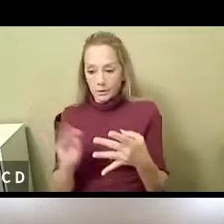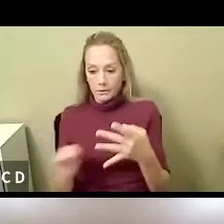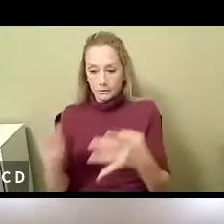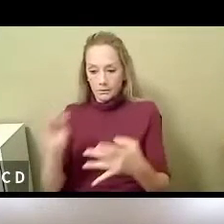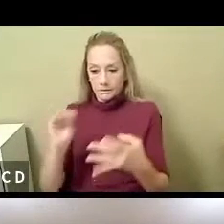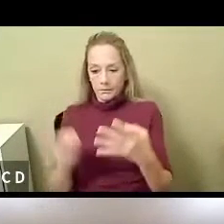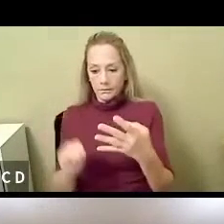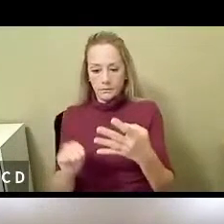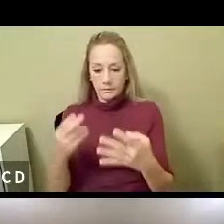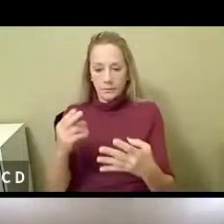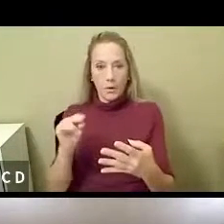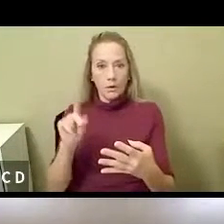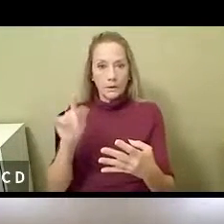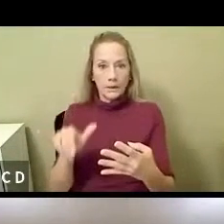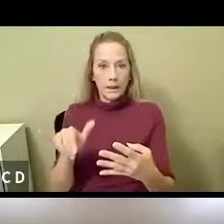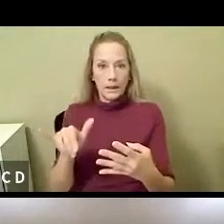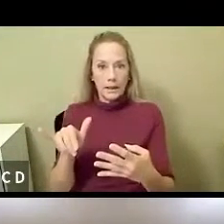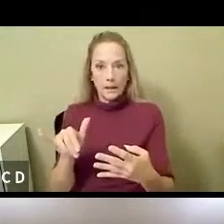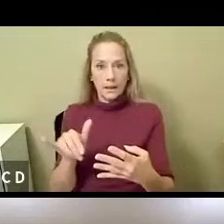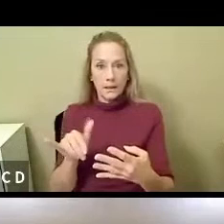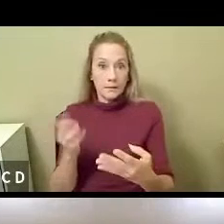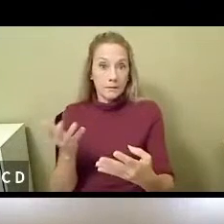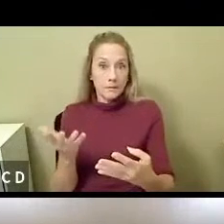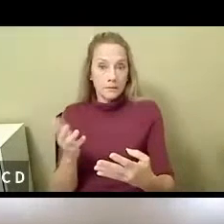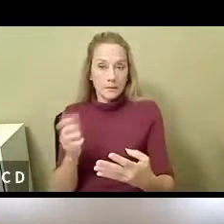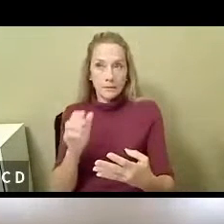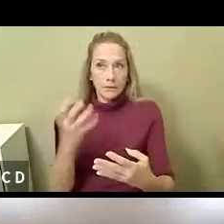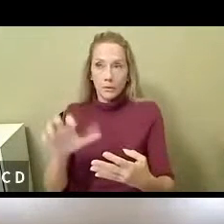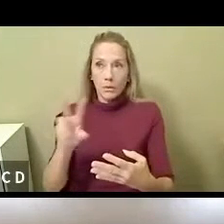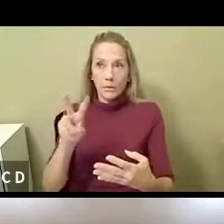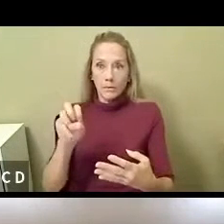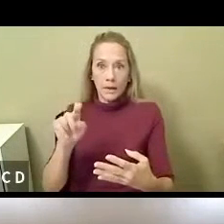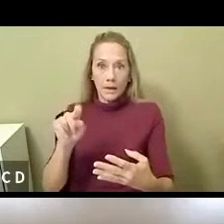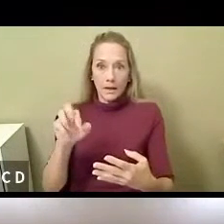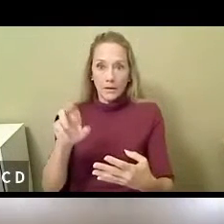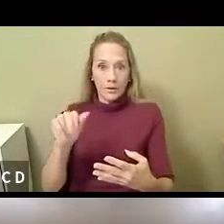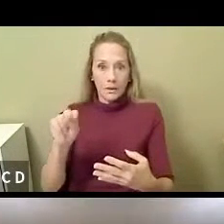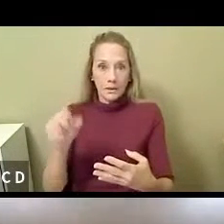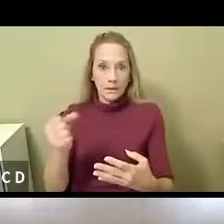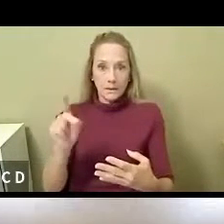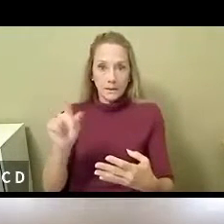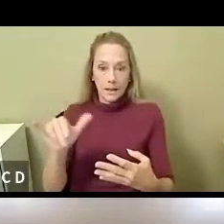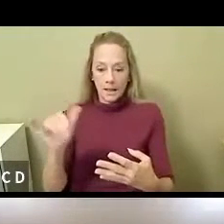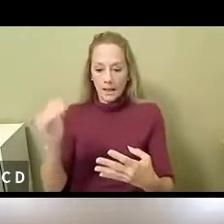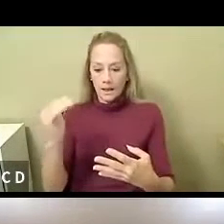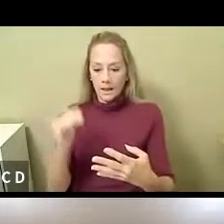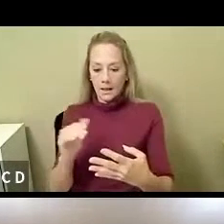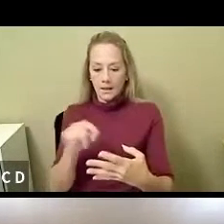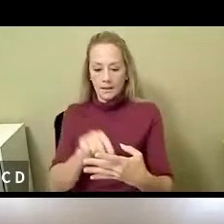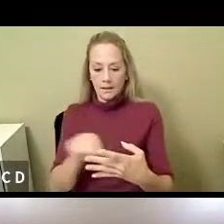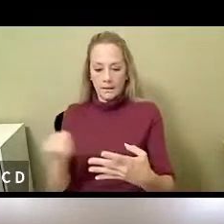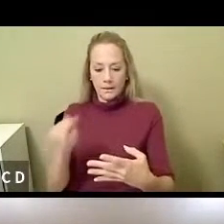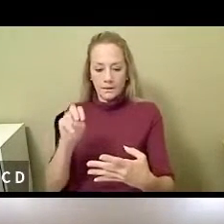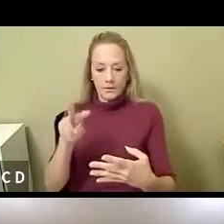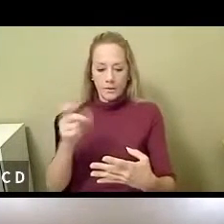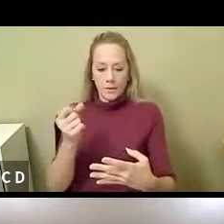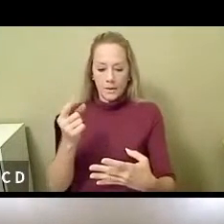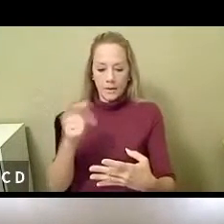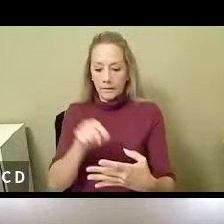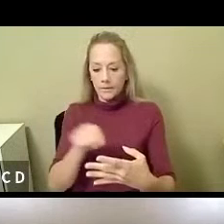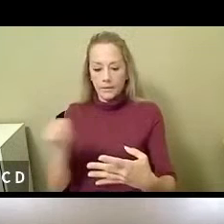holiday. That's not Veterans Day, that week of November 11th meeting.